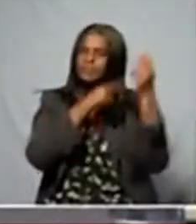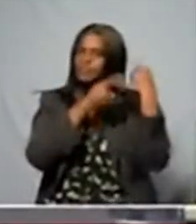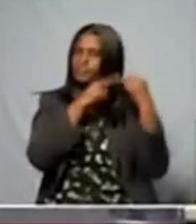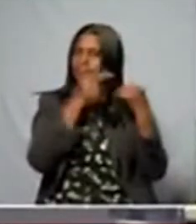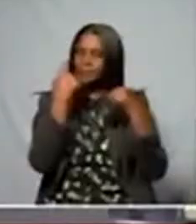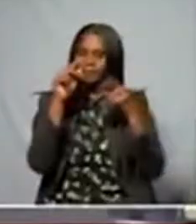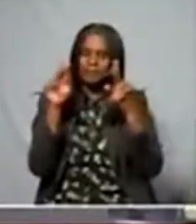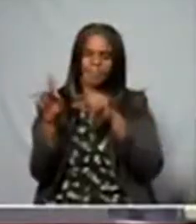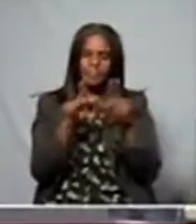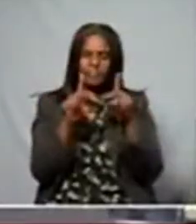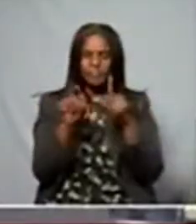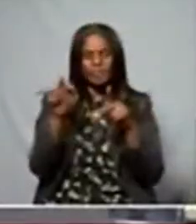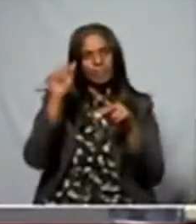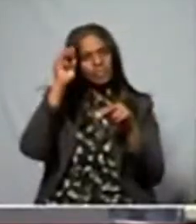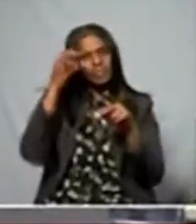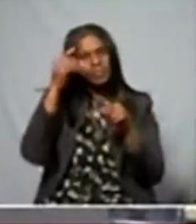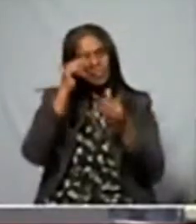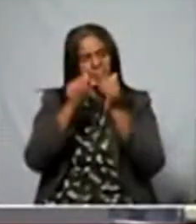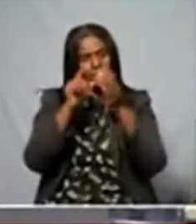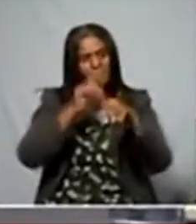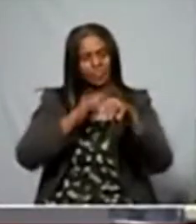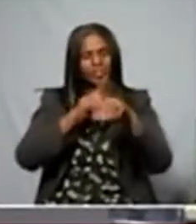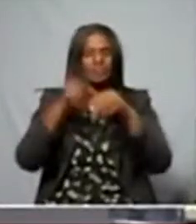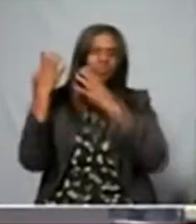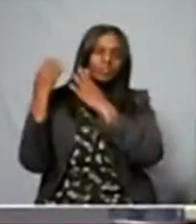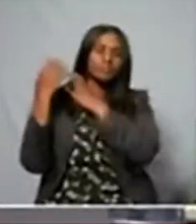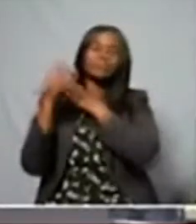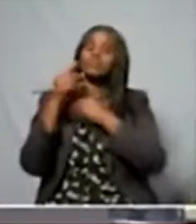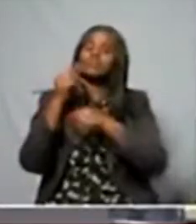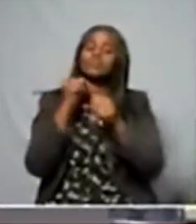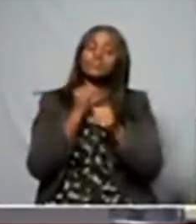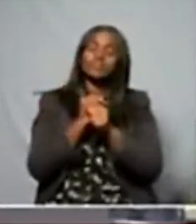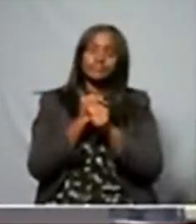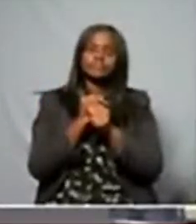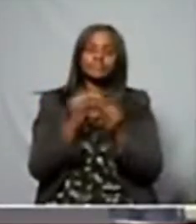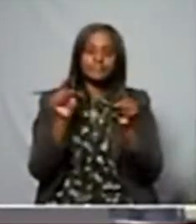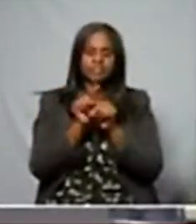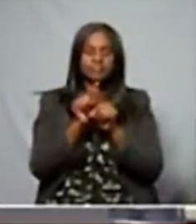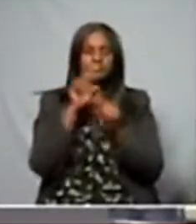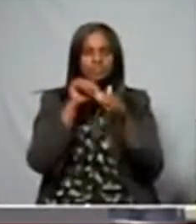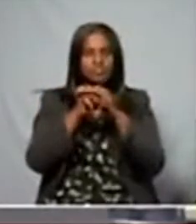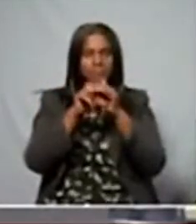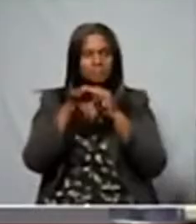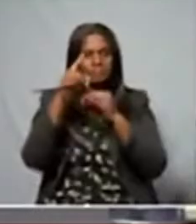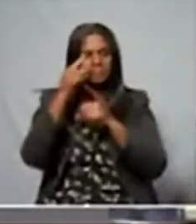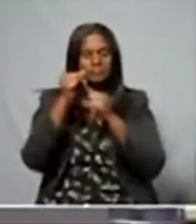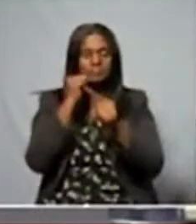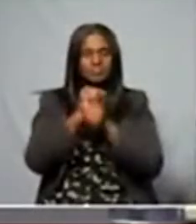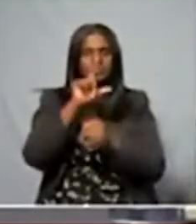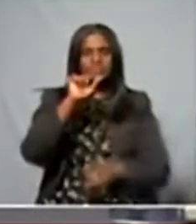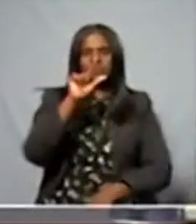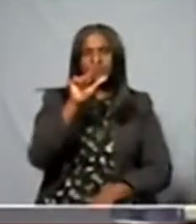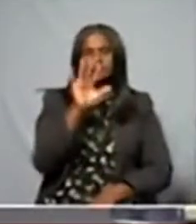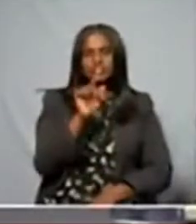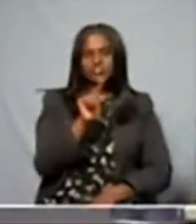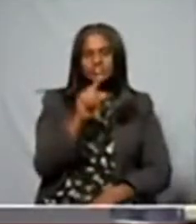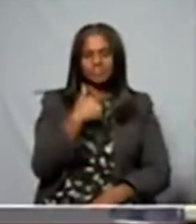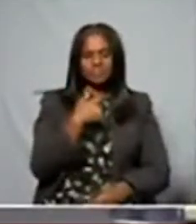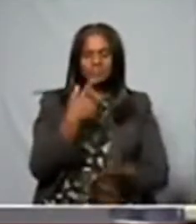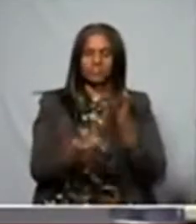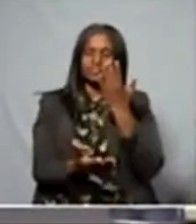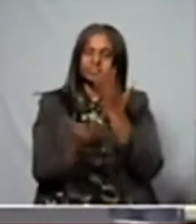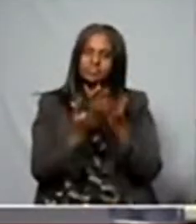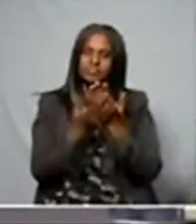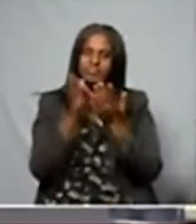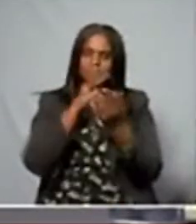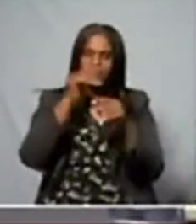performance of the ministry during the previous year. Annexes for the year 2025 have been attached as part